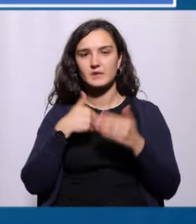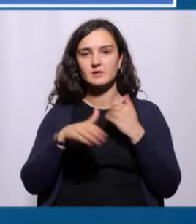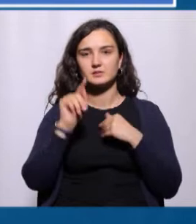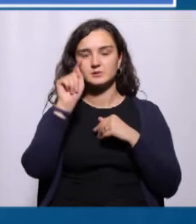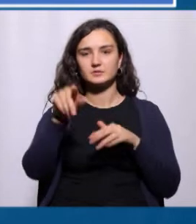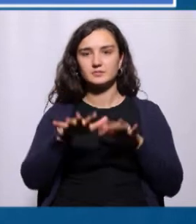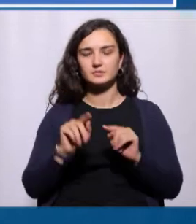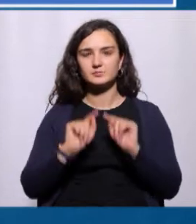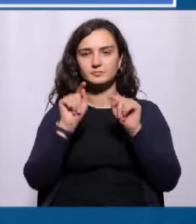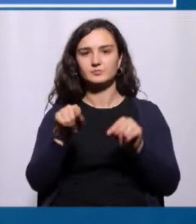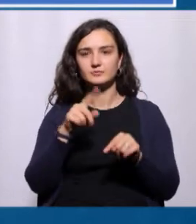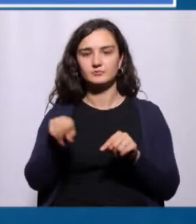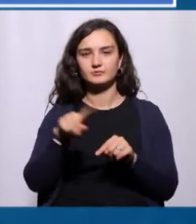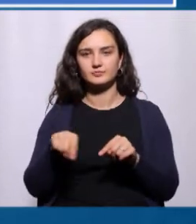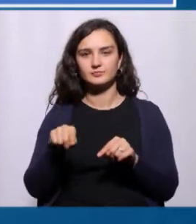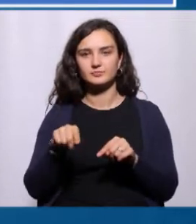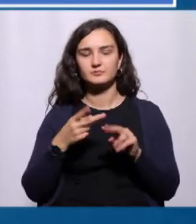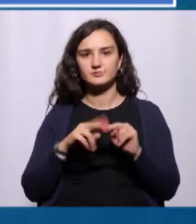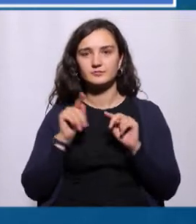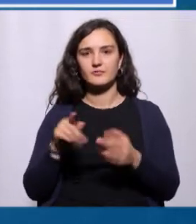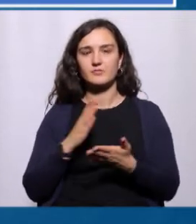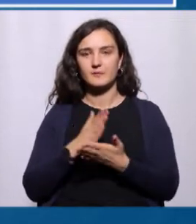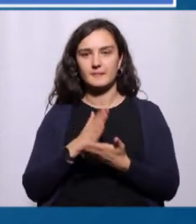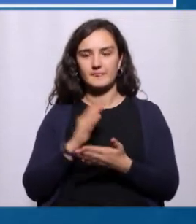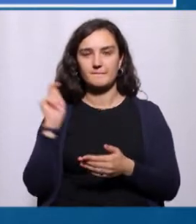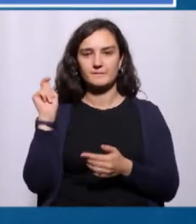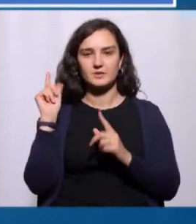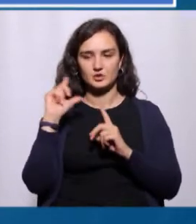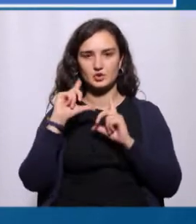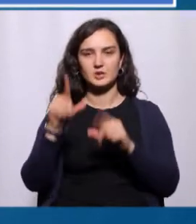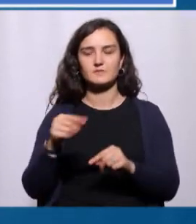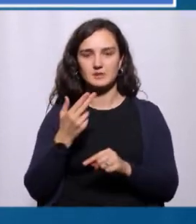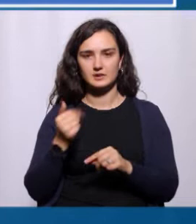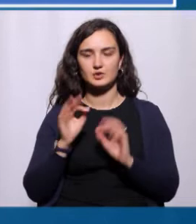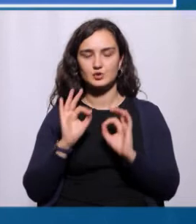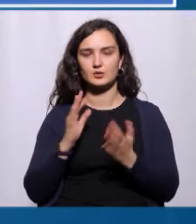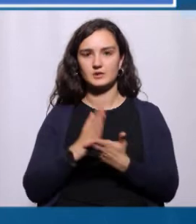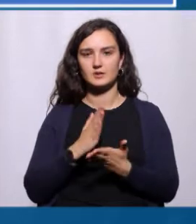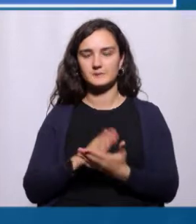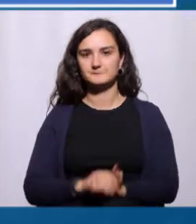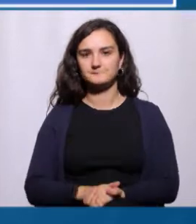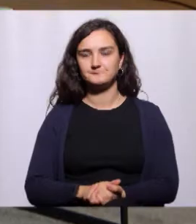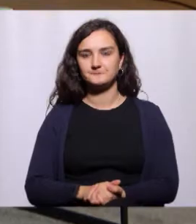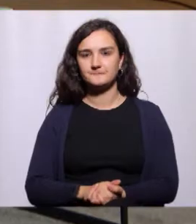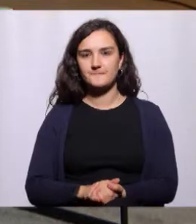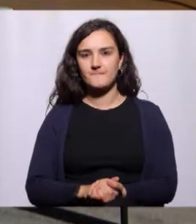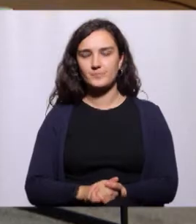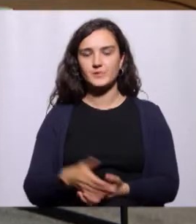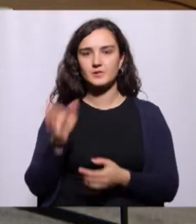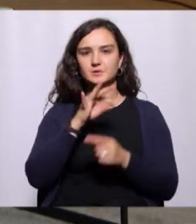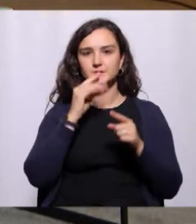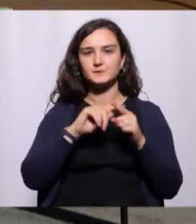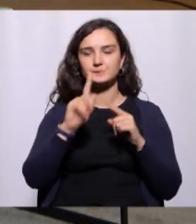a destination and you're late, that is arrival. You are absolutely right. Let's look at our